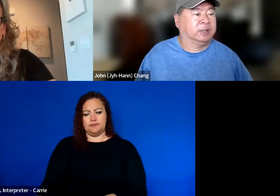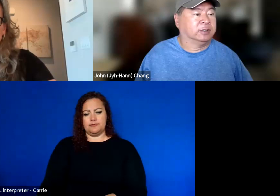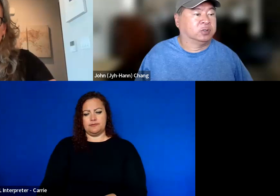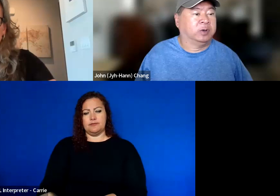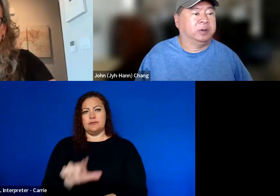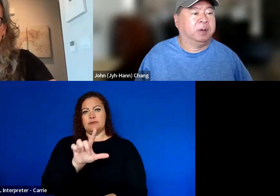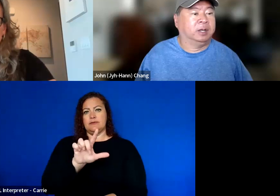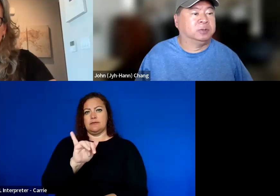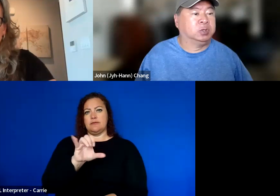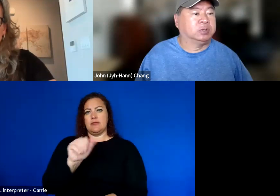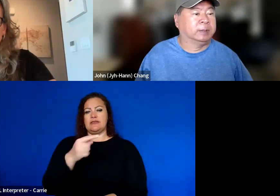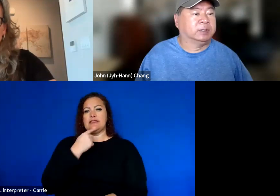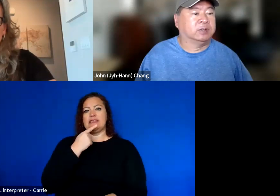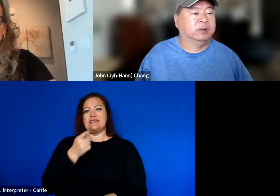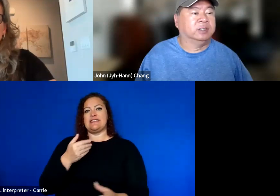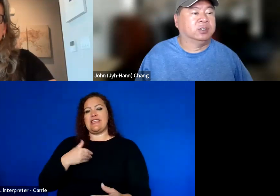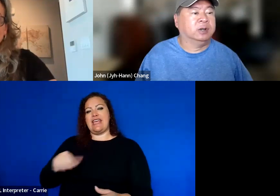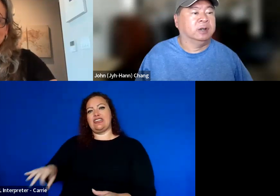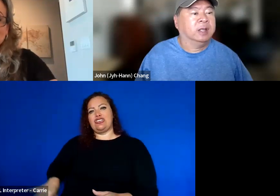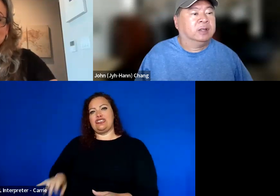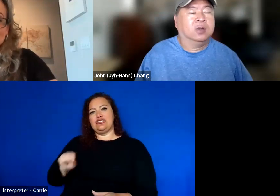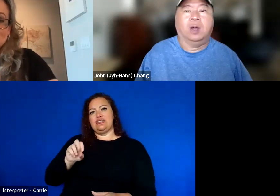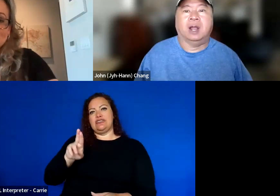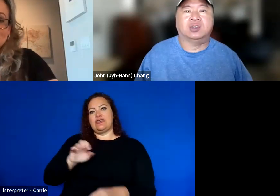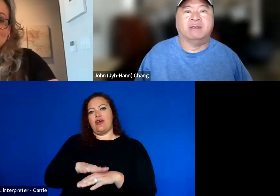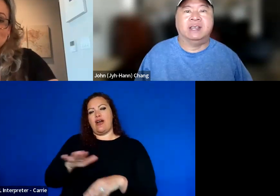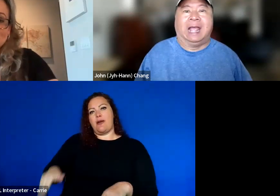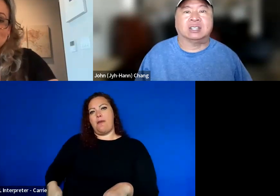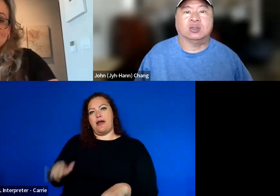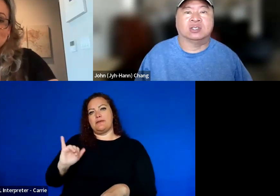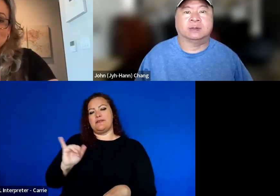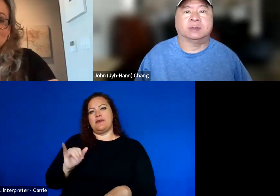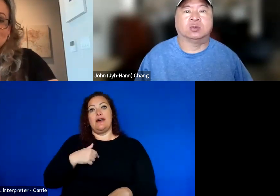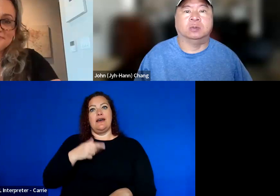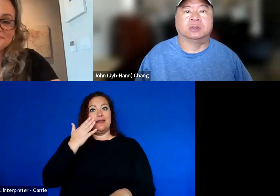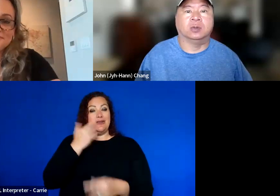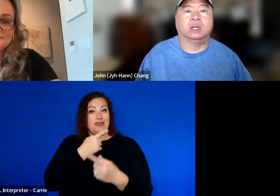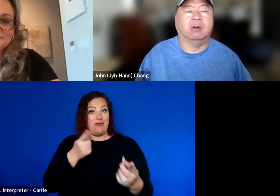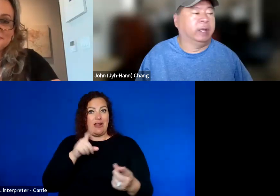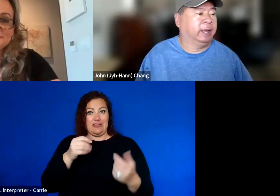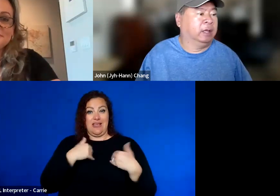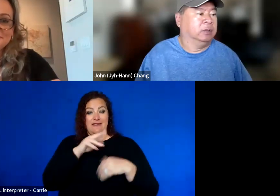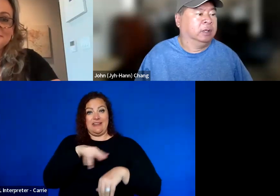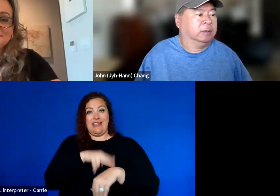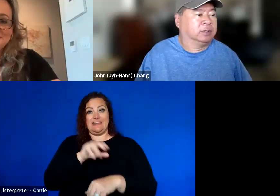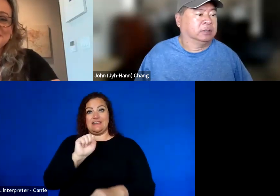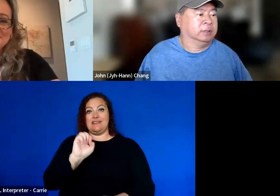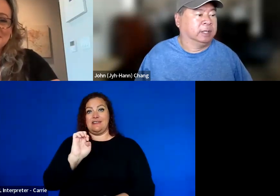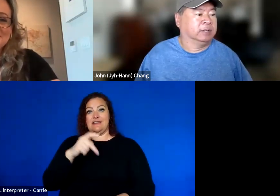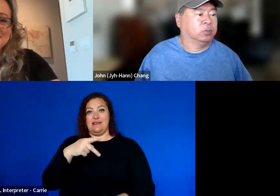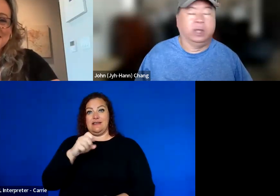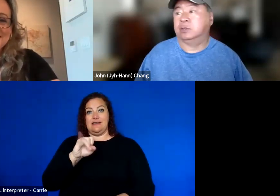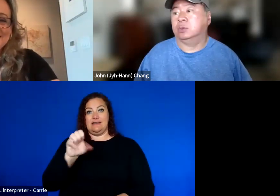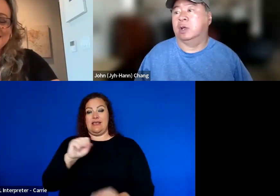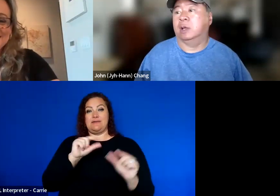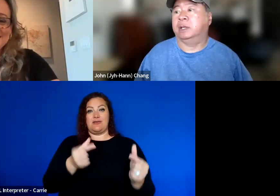Lisa says she has a sore on her bottom too. Sepsis earlier this year. You know what? I should have a national sepsis group so we can all hang out. It just seems